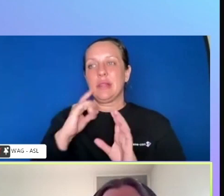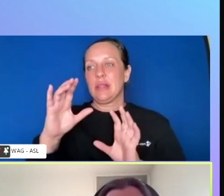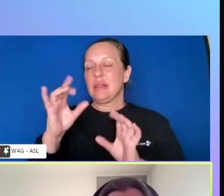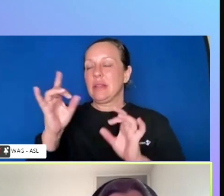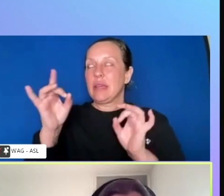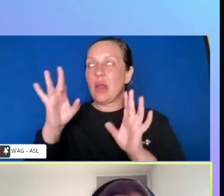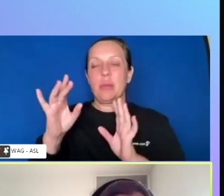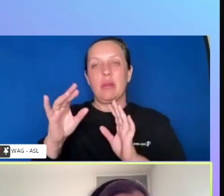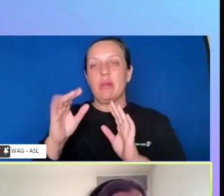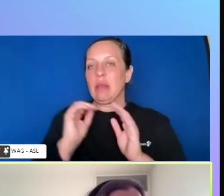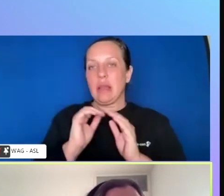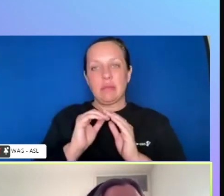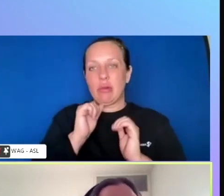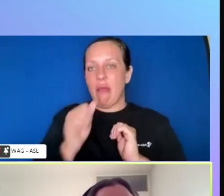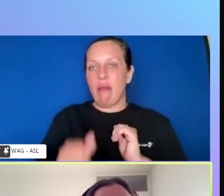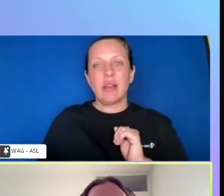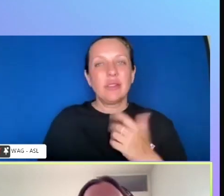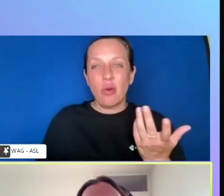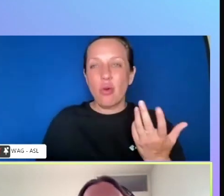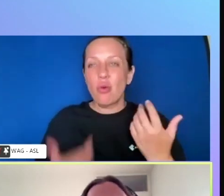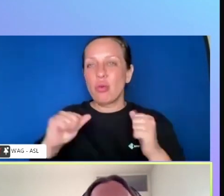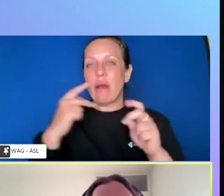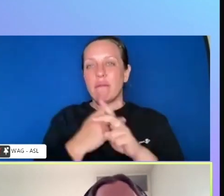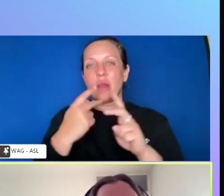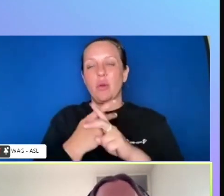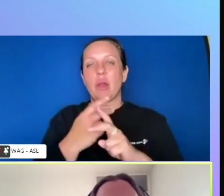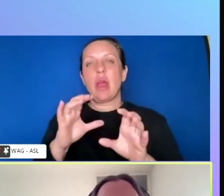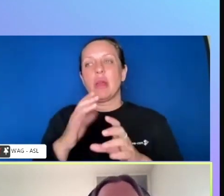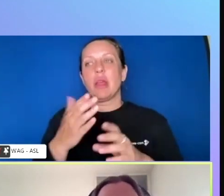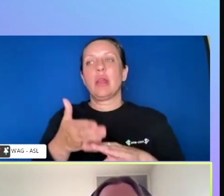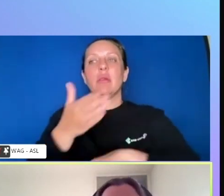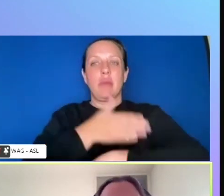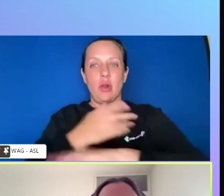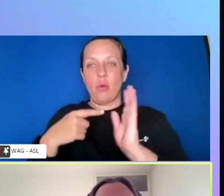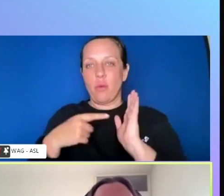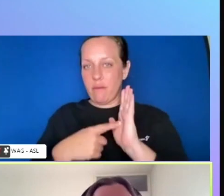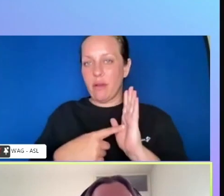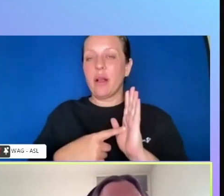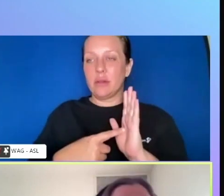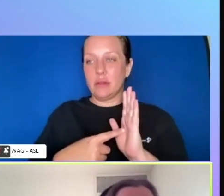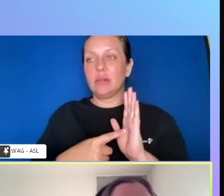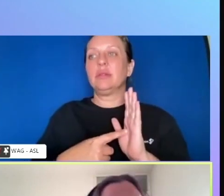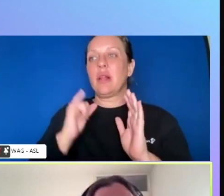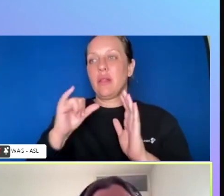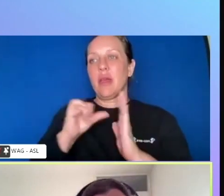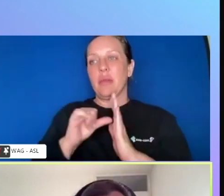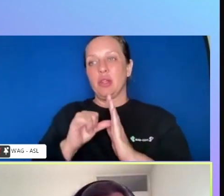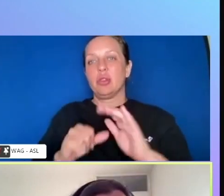inaccessible. So we're trying to figure out a way to make WCAG 3 better reflect actual accessibility of